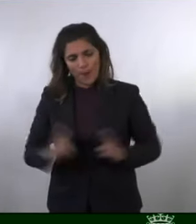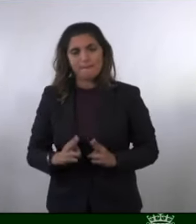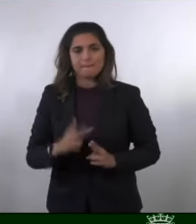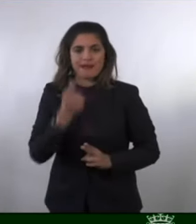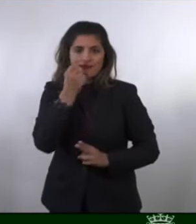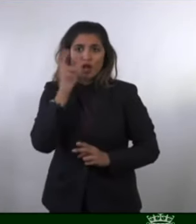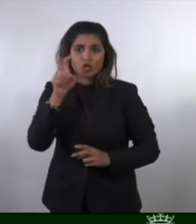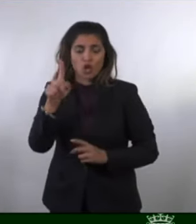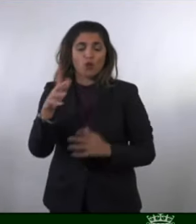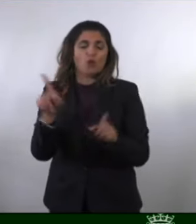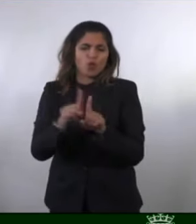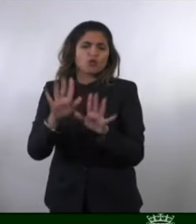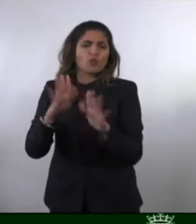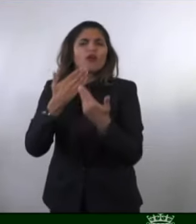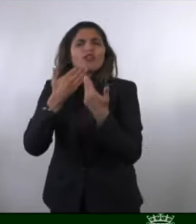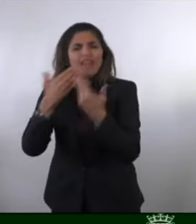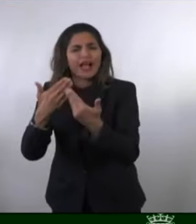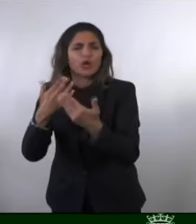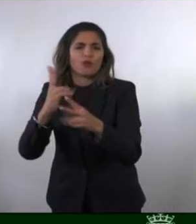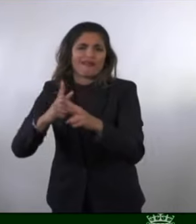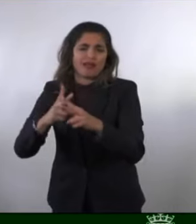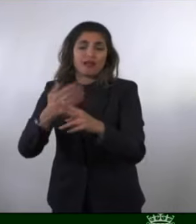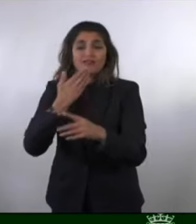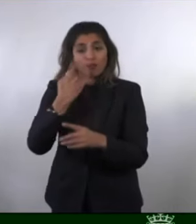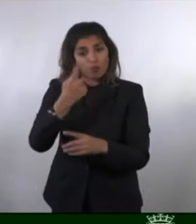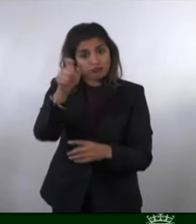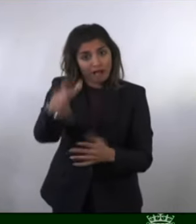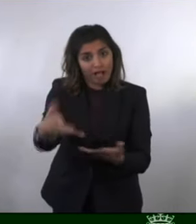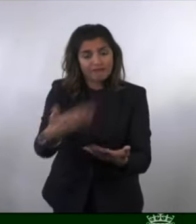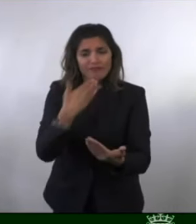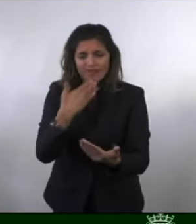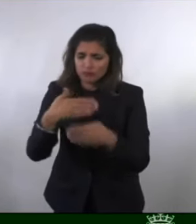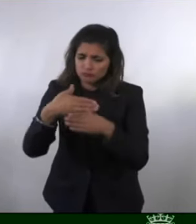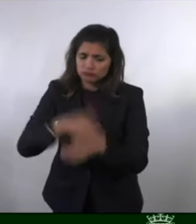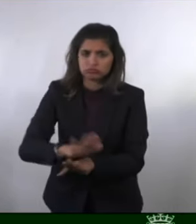addition to thanking them, thanking you for all their hard work.